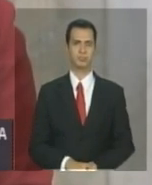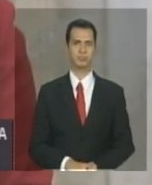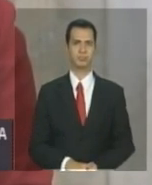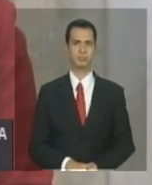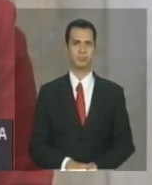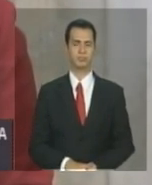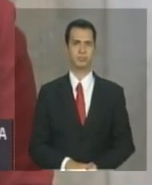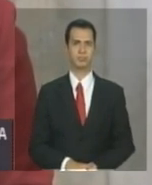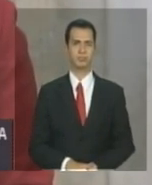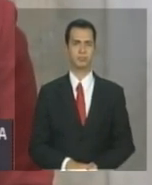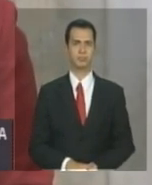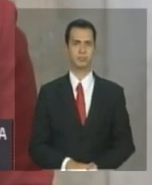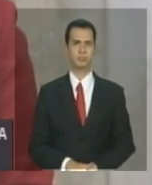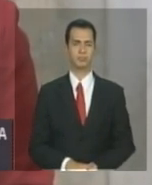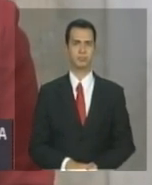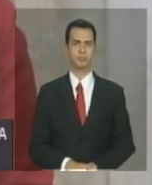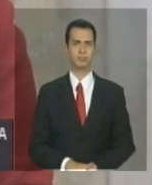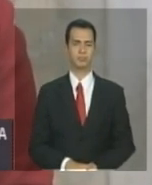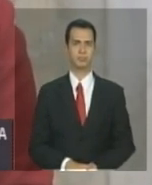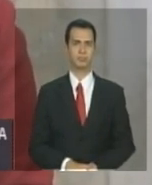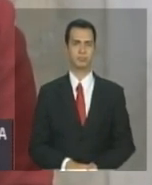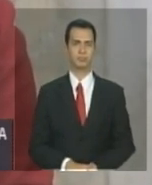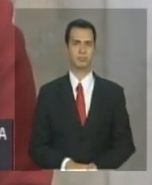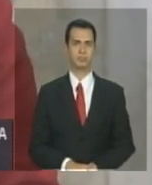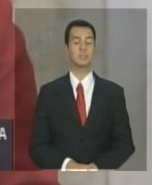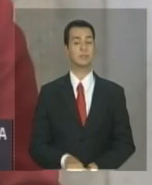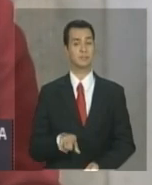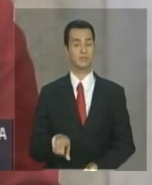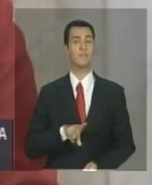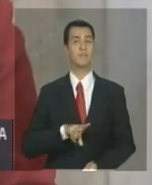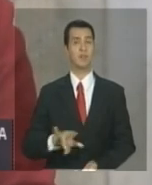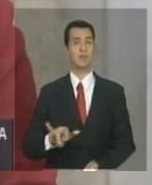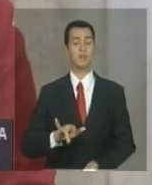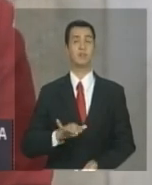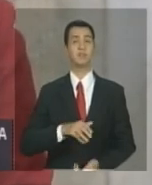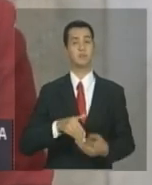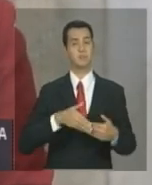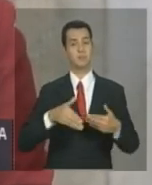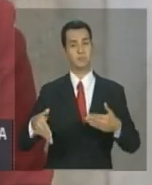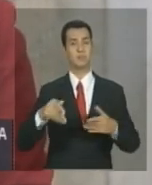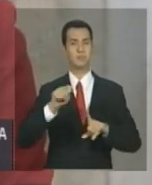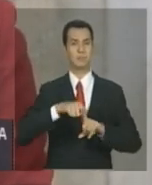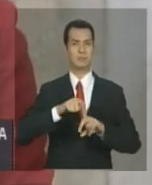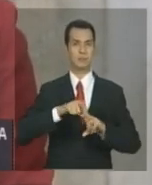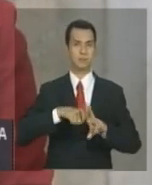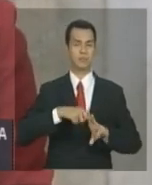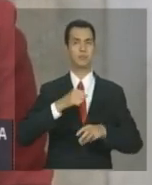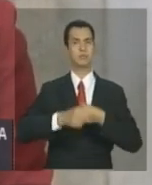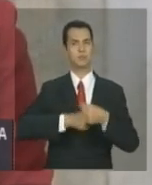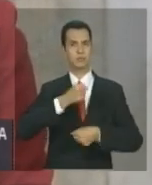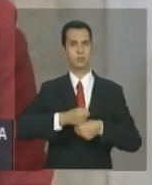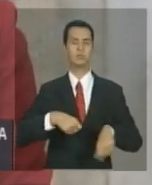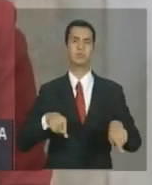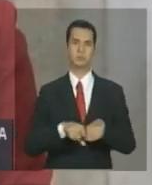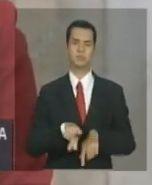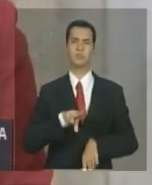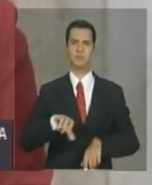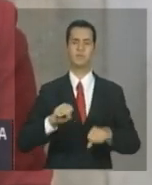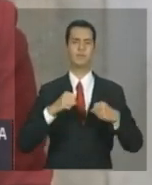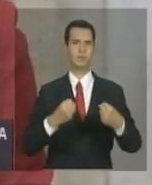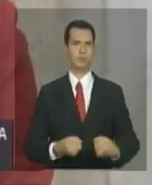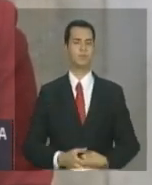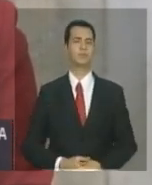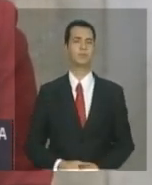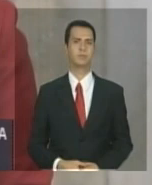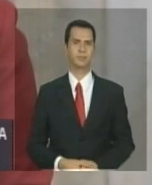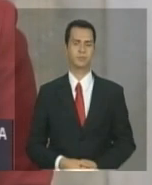isso será uma tônica nos próximos meses e anos. I'm quite certain that that will very much be the emphasis in